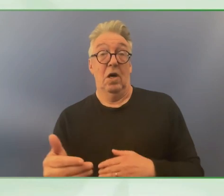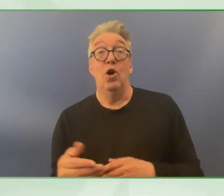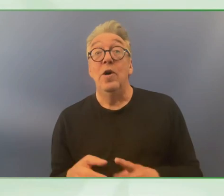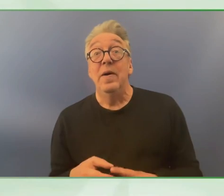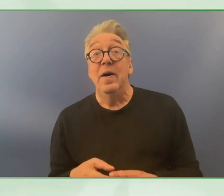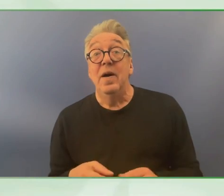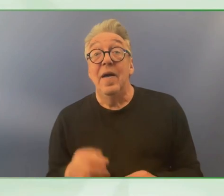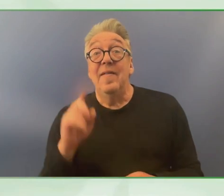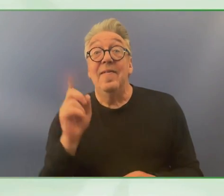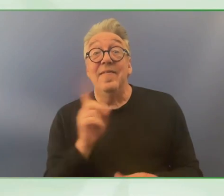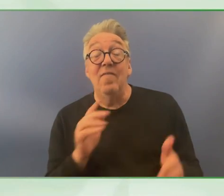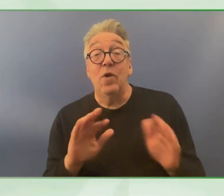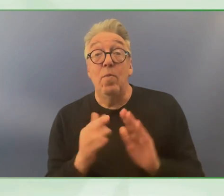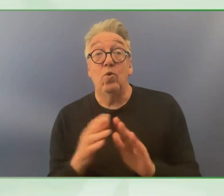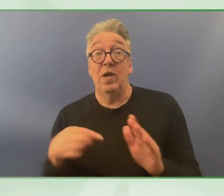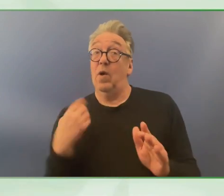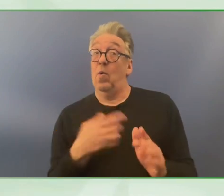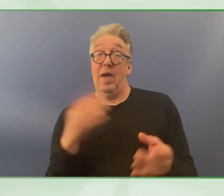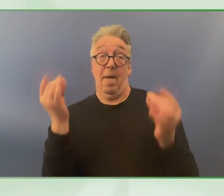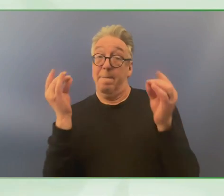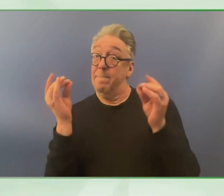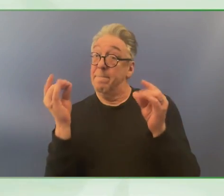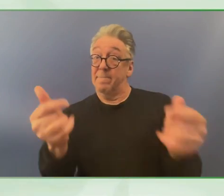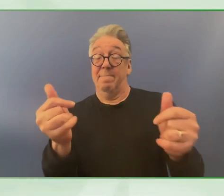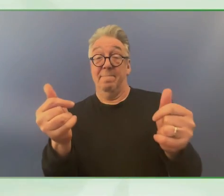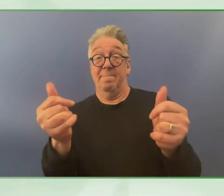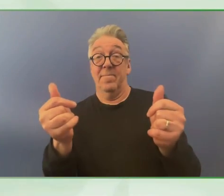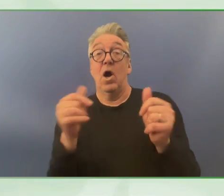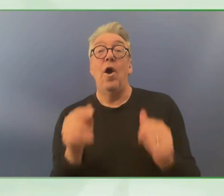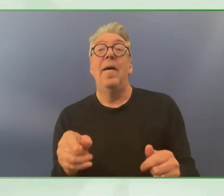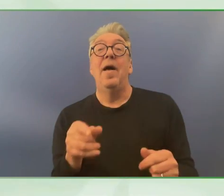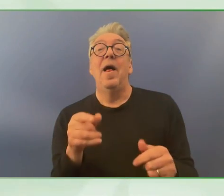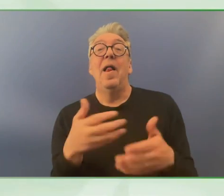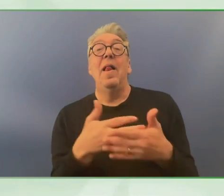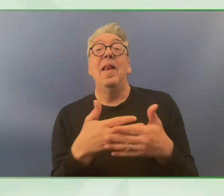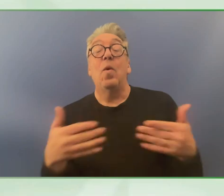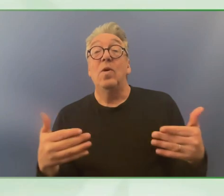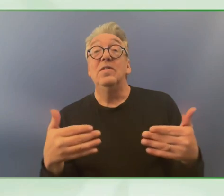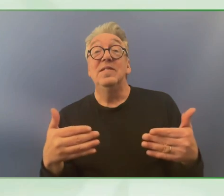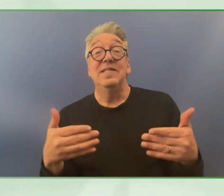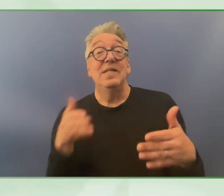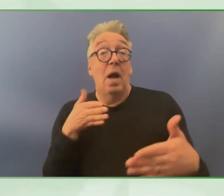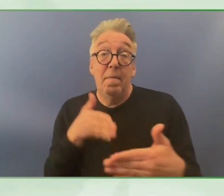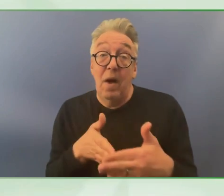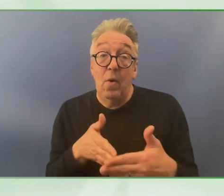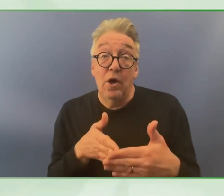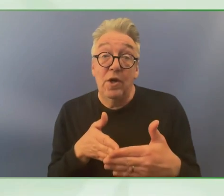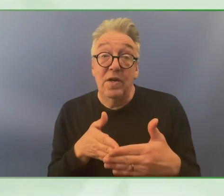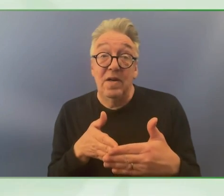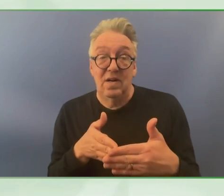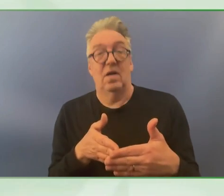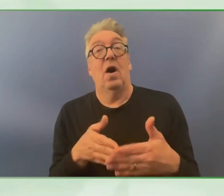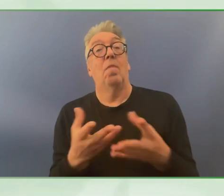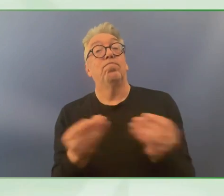it quickly, and that's where the English language barrier is being crossed because there the most job opportunities require